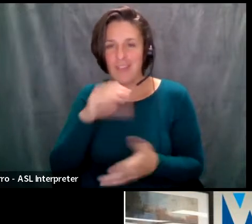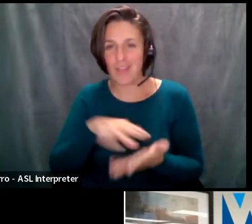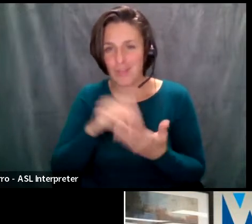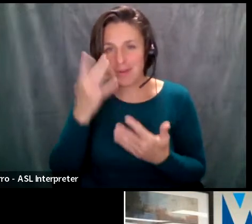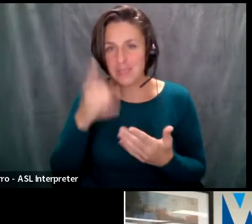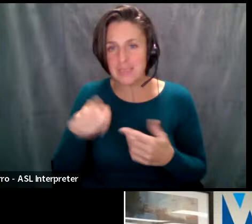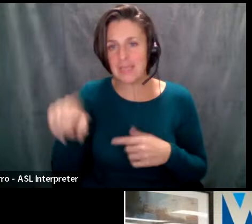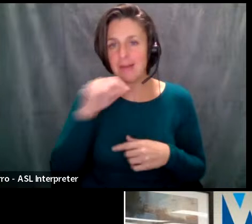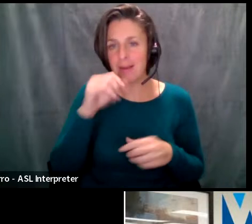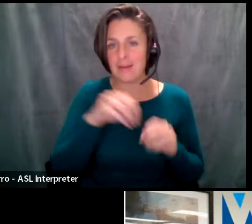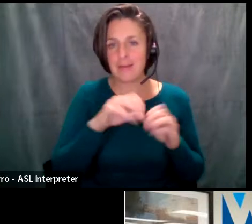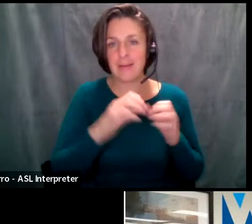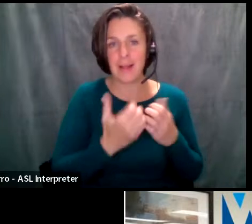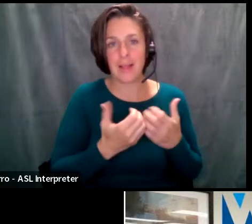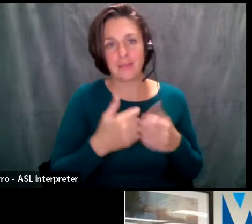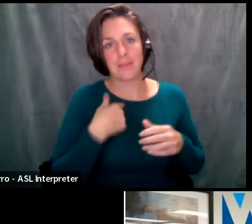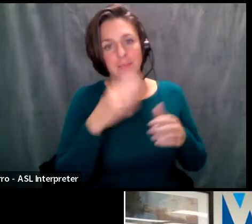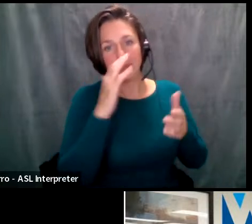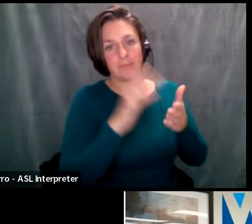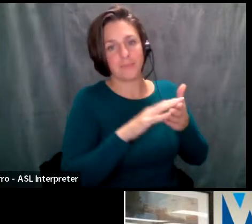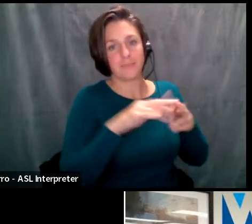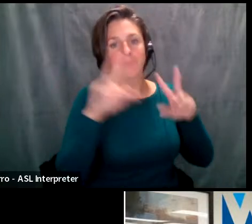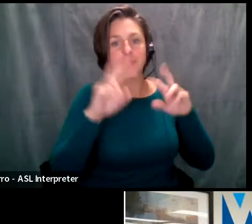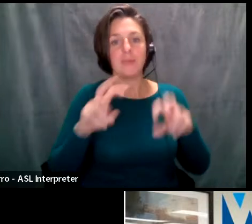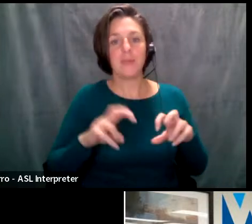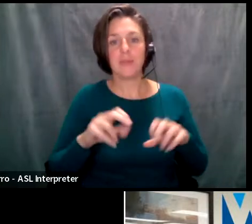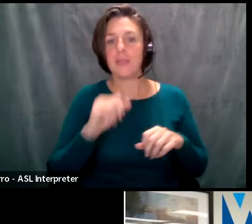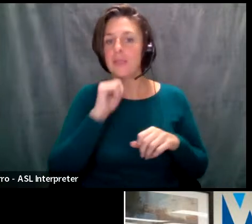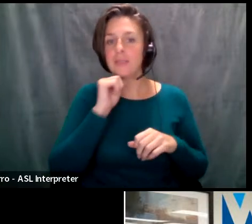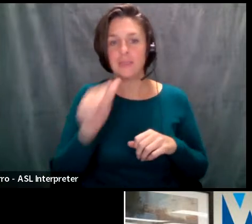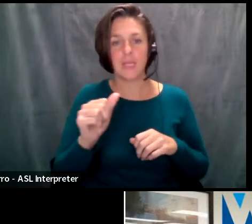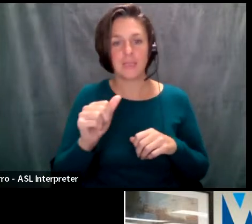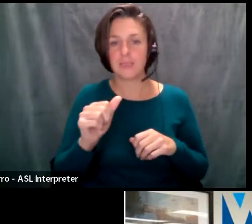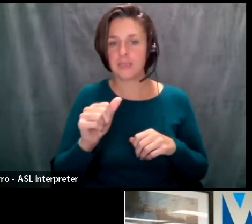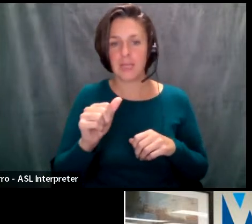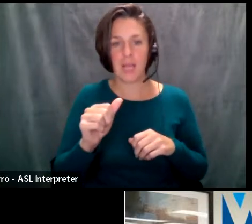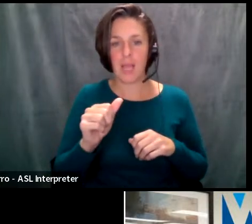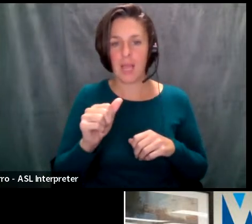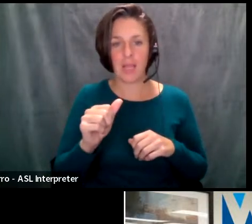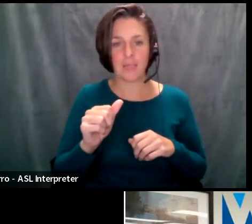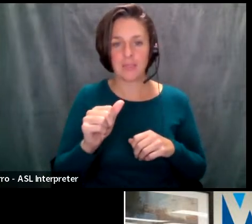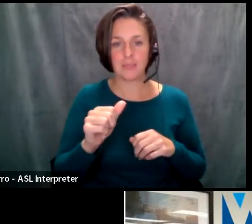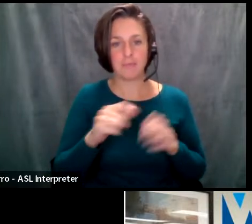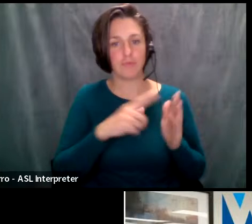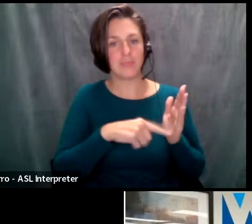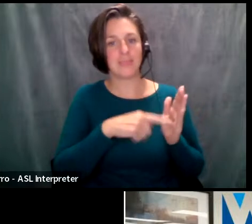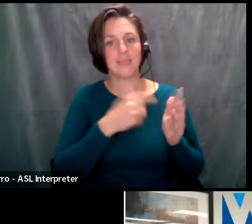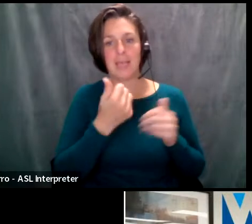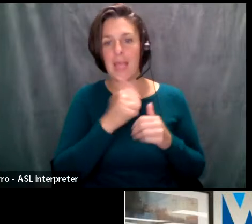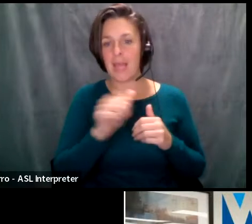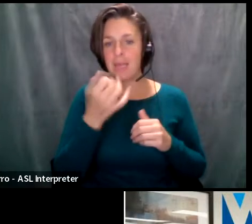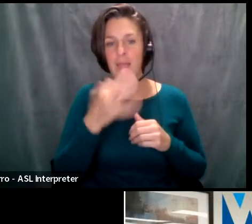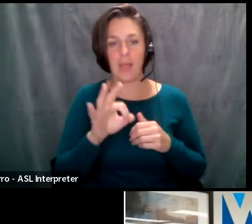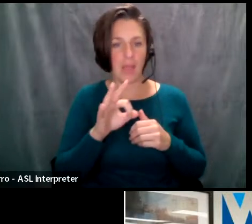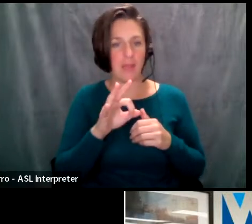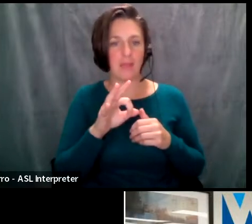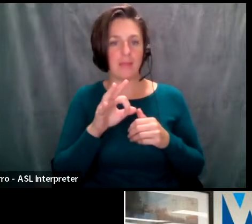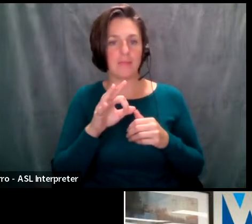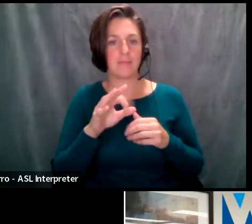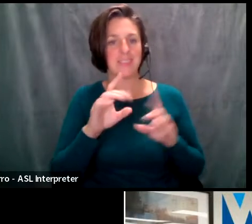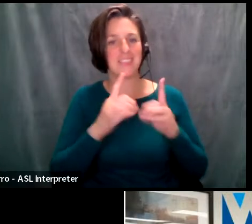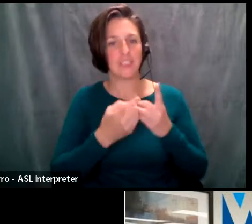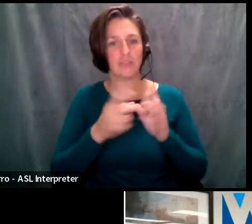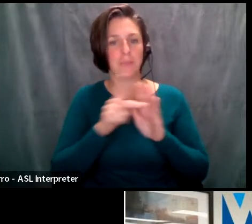I believe that the analysis does not critique any of this district's policy or practice.